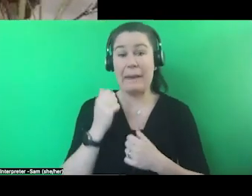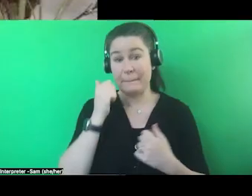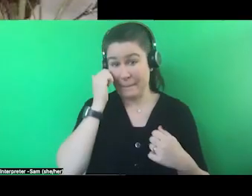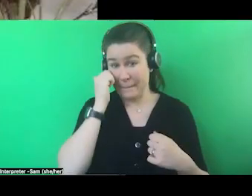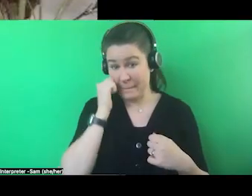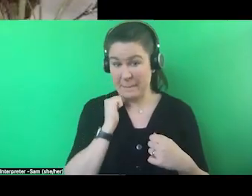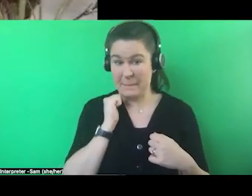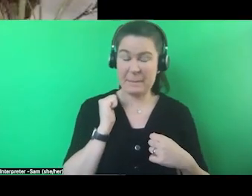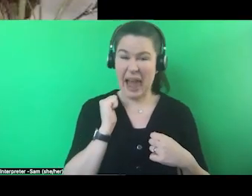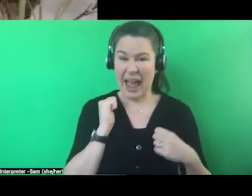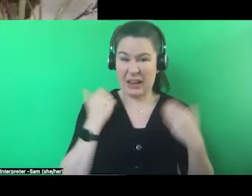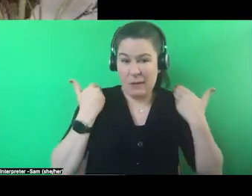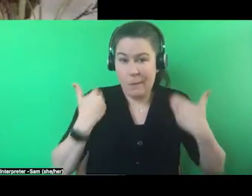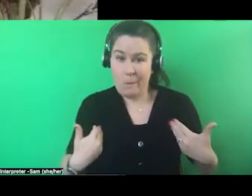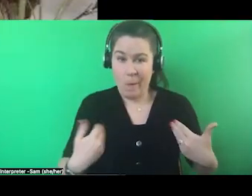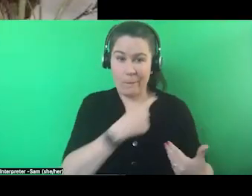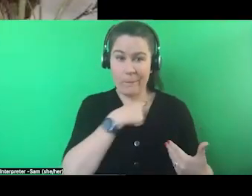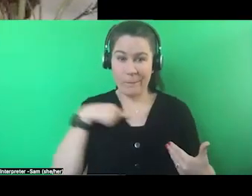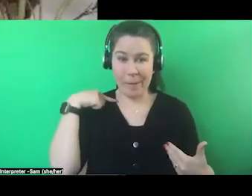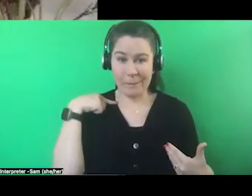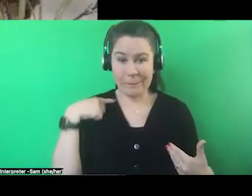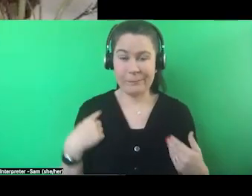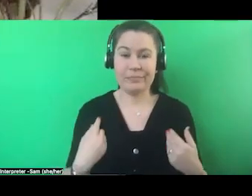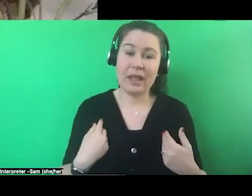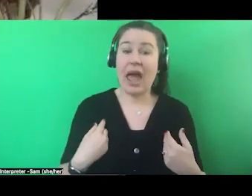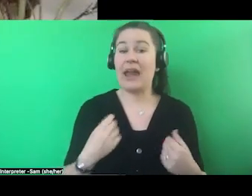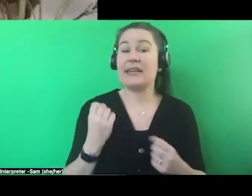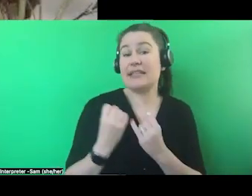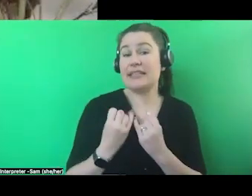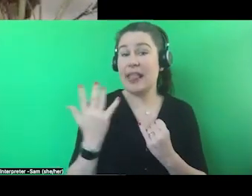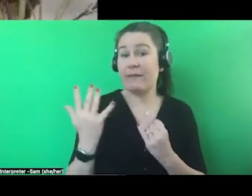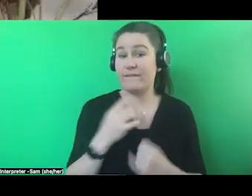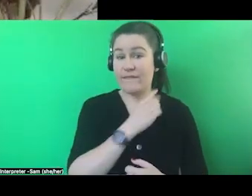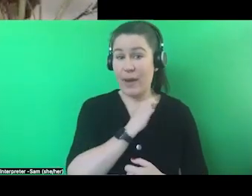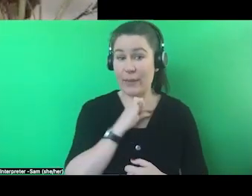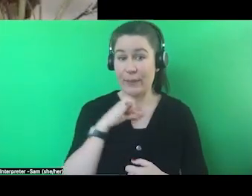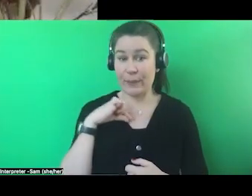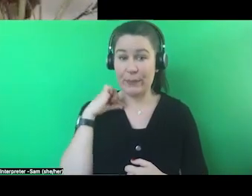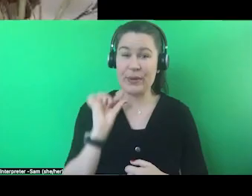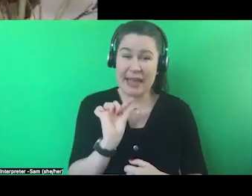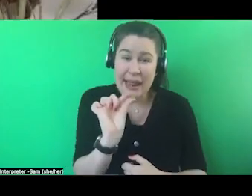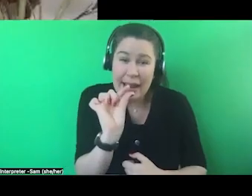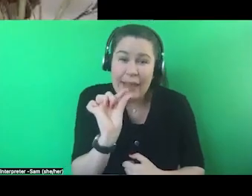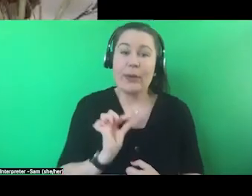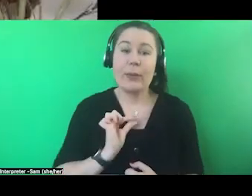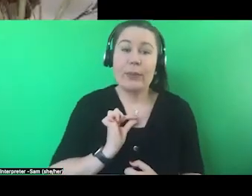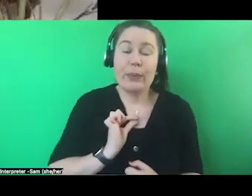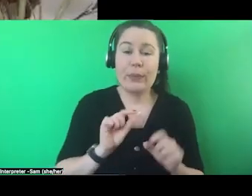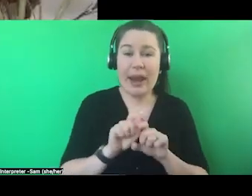racer style top, and I have a silver necklace which has got like little initial C, like a crescent